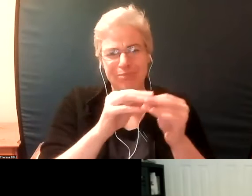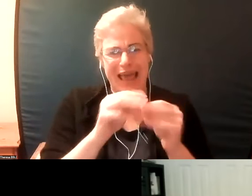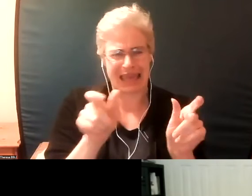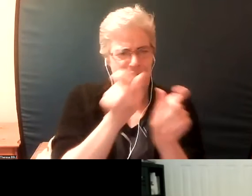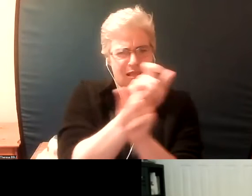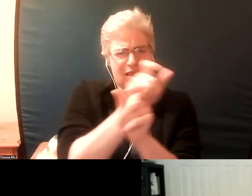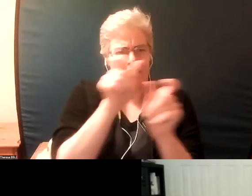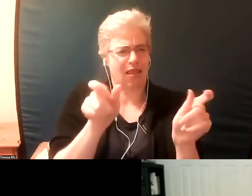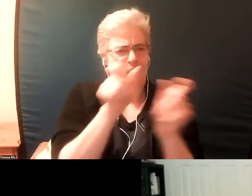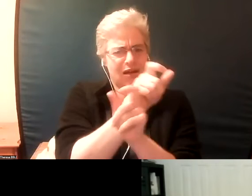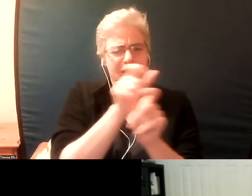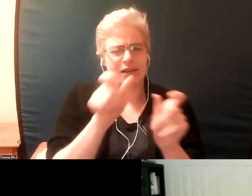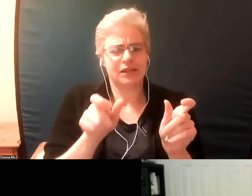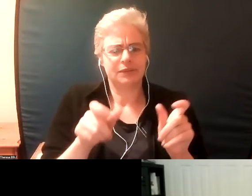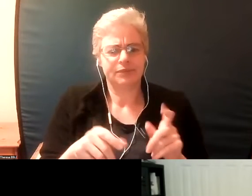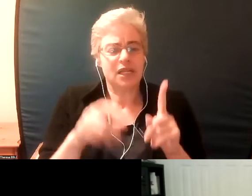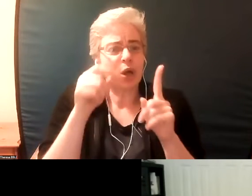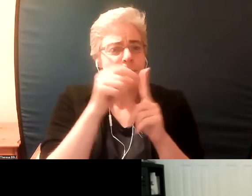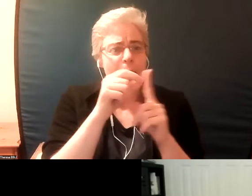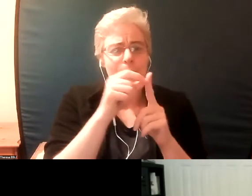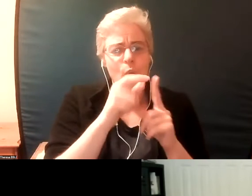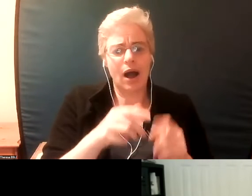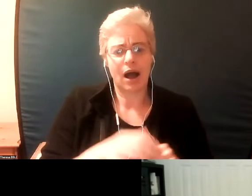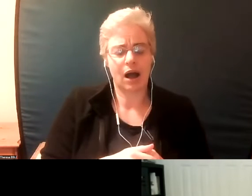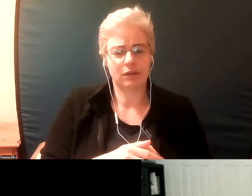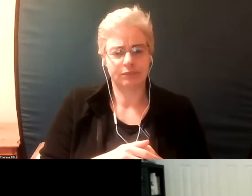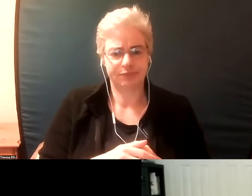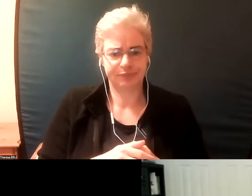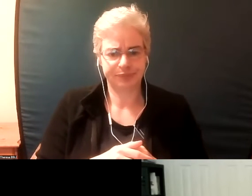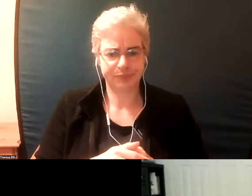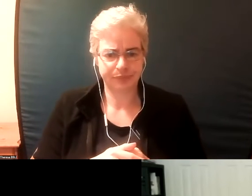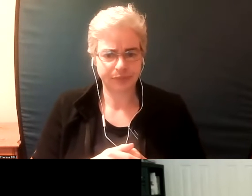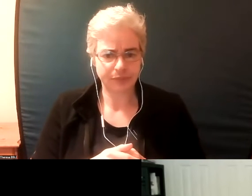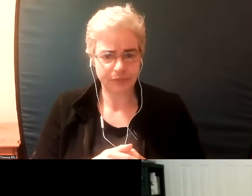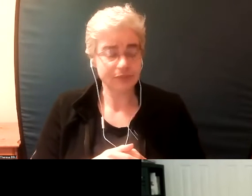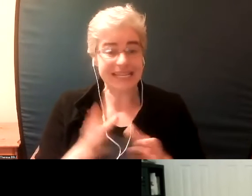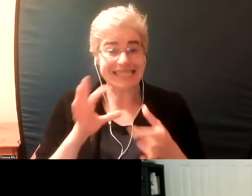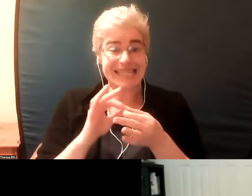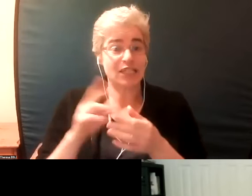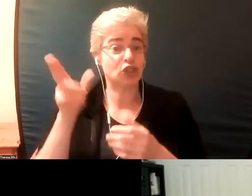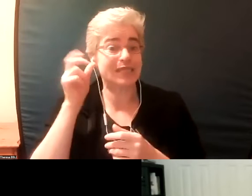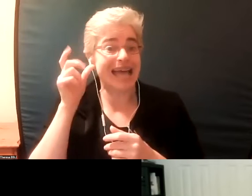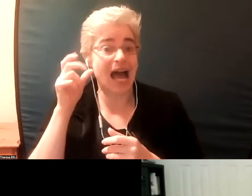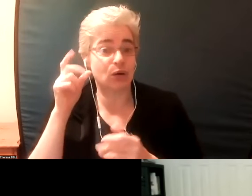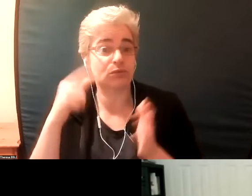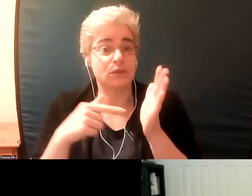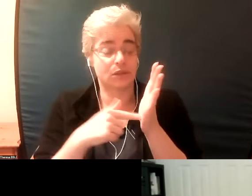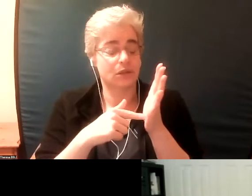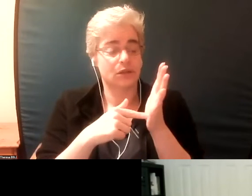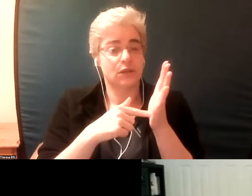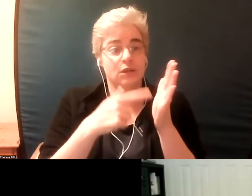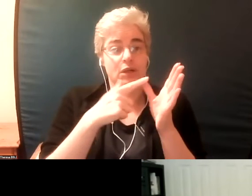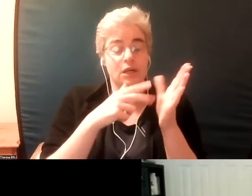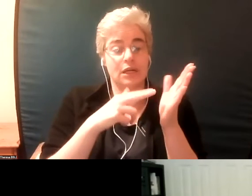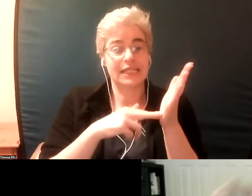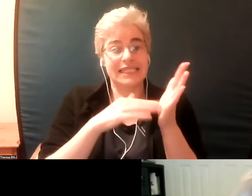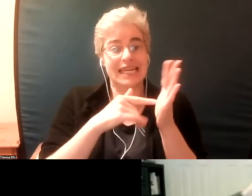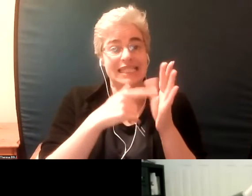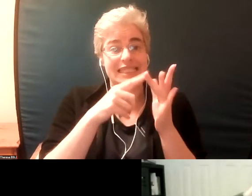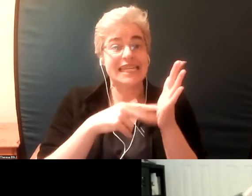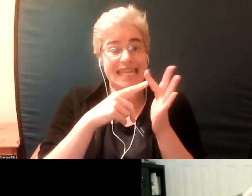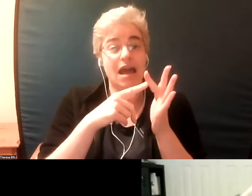Papua, I can spell very easily. Swahili spelling is entirely phonetic. I can read in